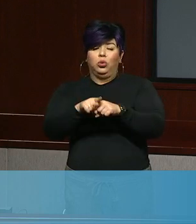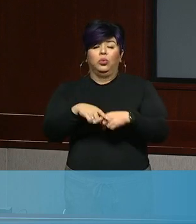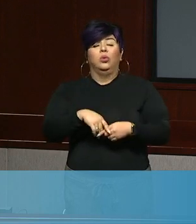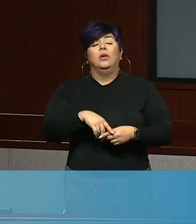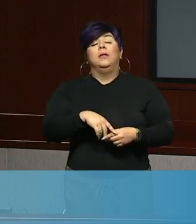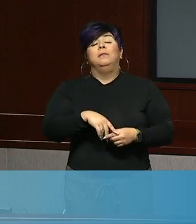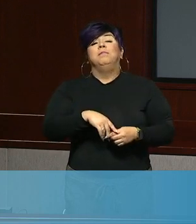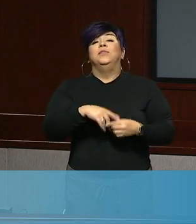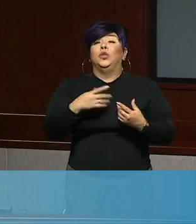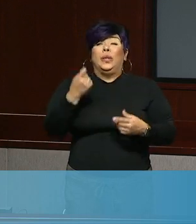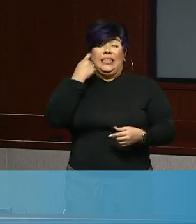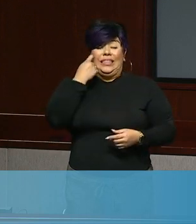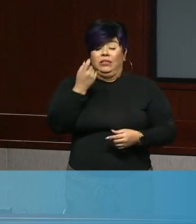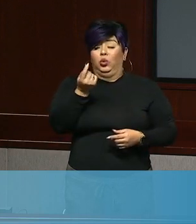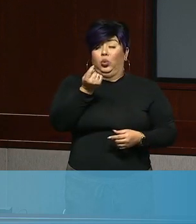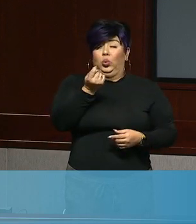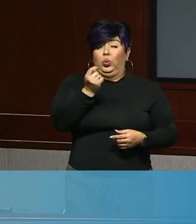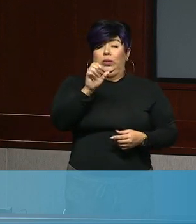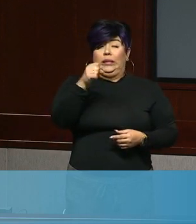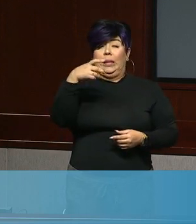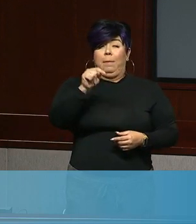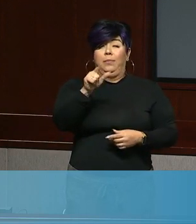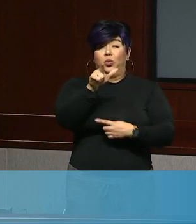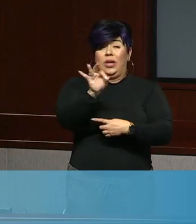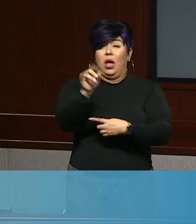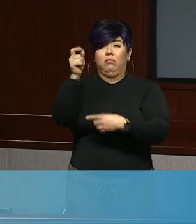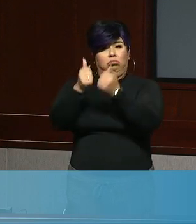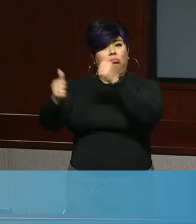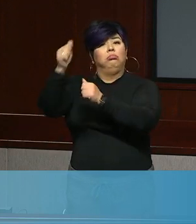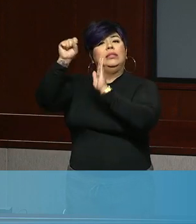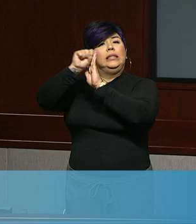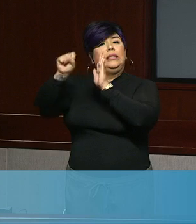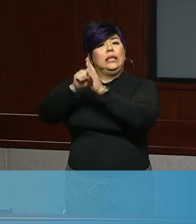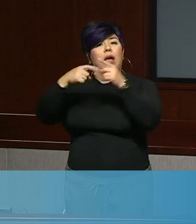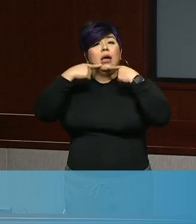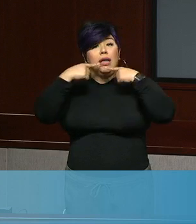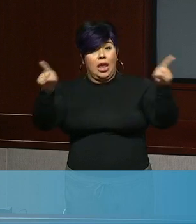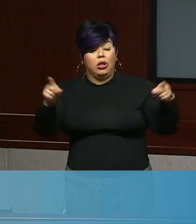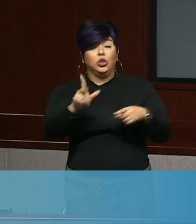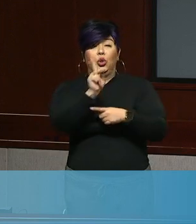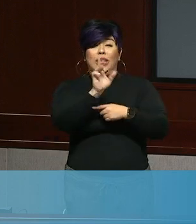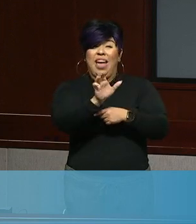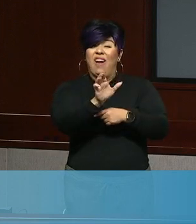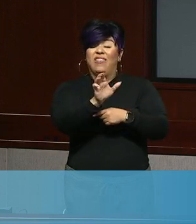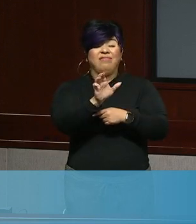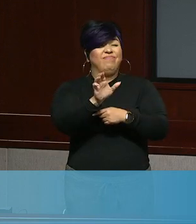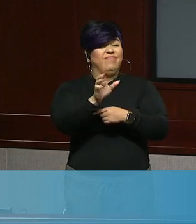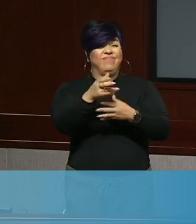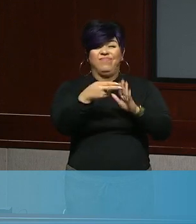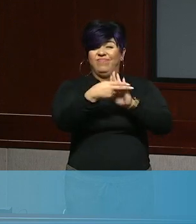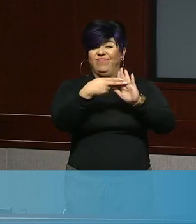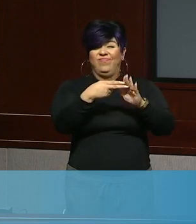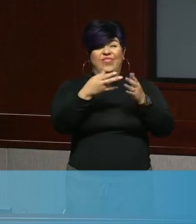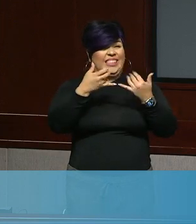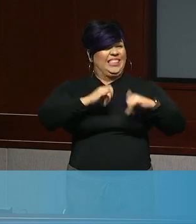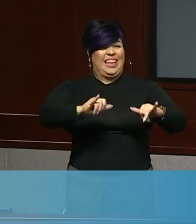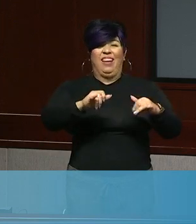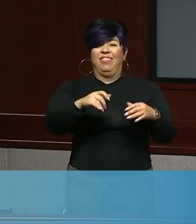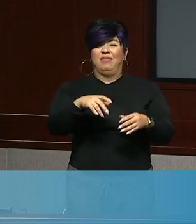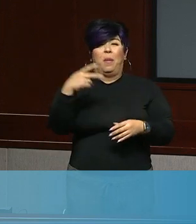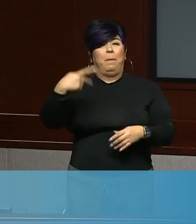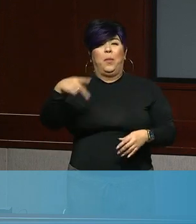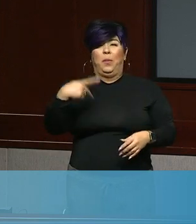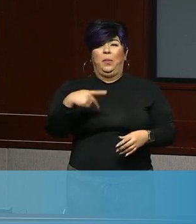of Tuesday, September 29th, the state announced that Kern County was still in Tier 1, or the purple tier, the most restrictive